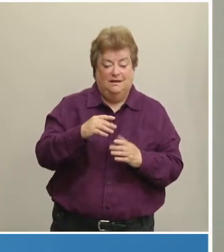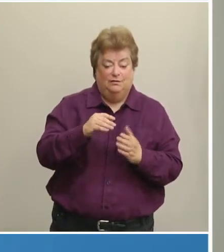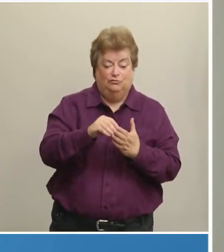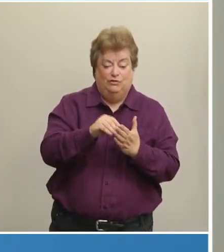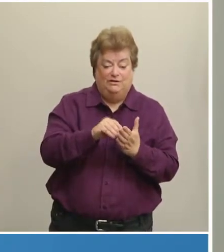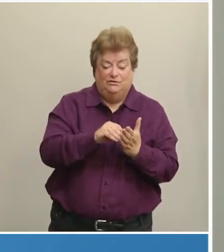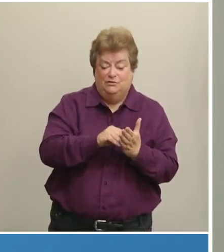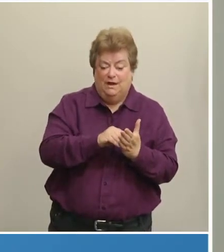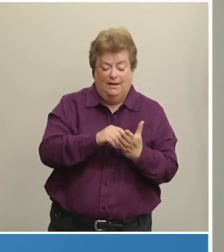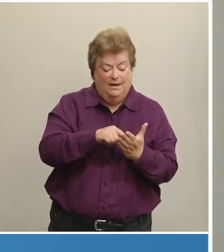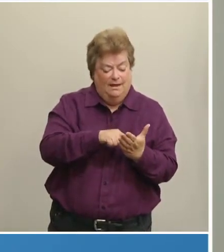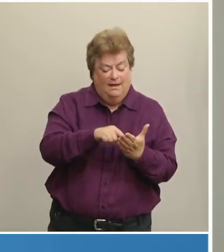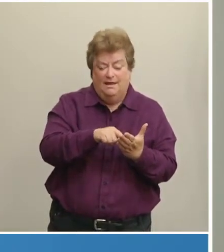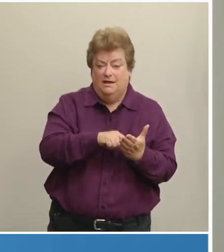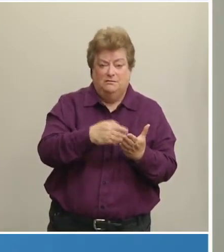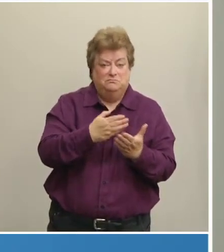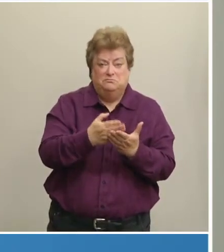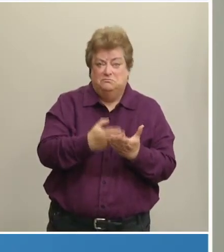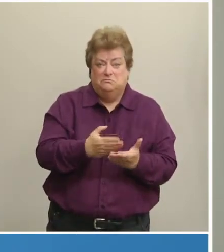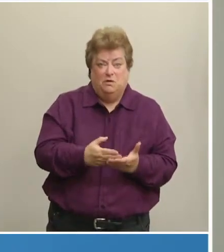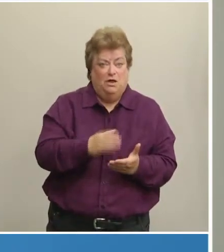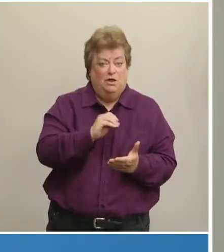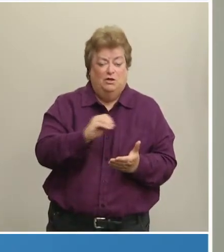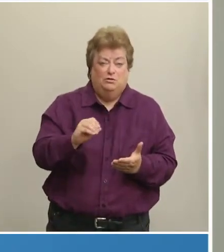any safety concerns in pregnant women.